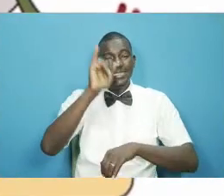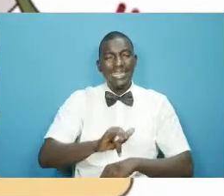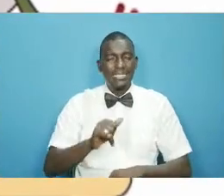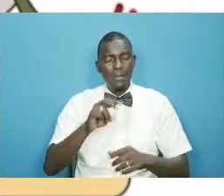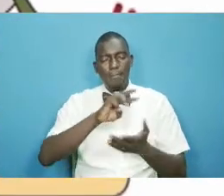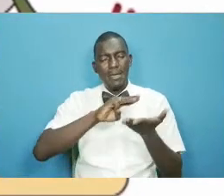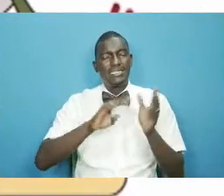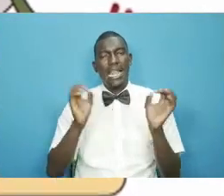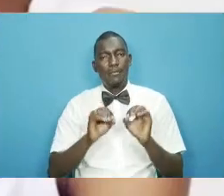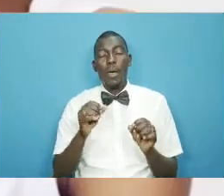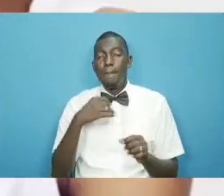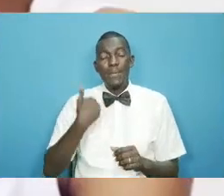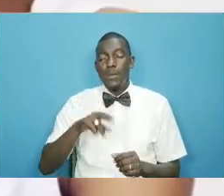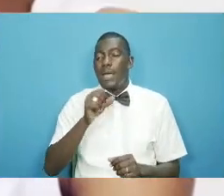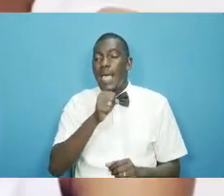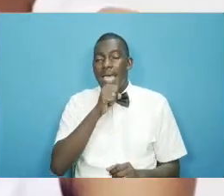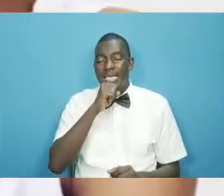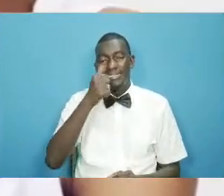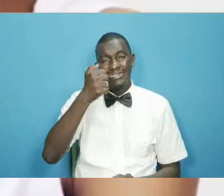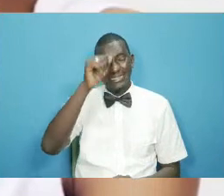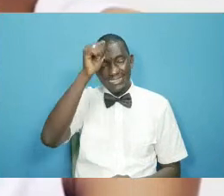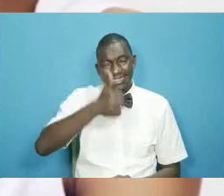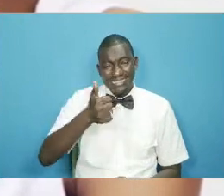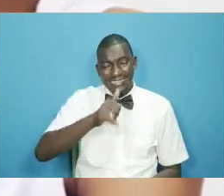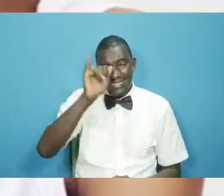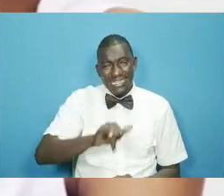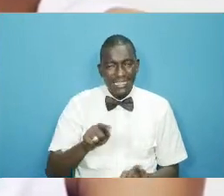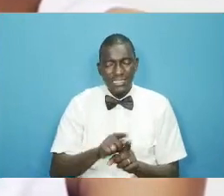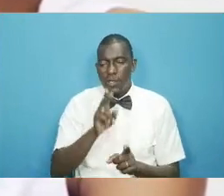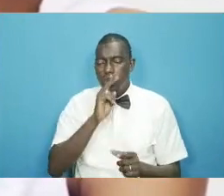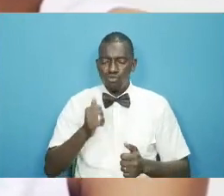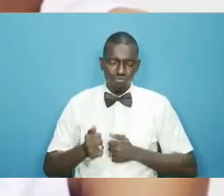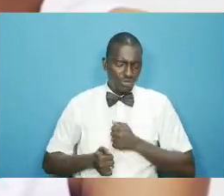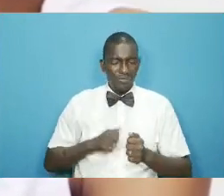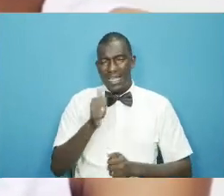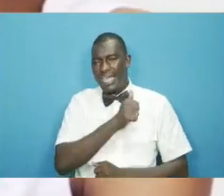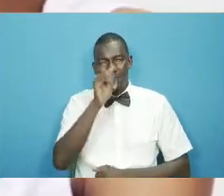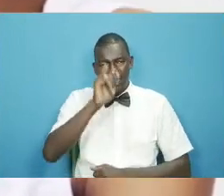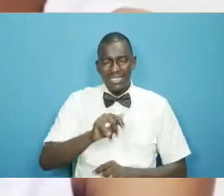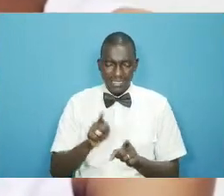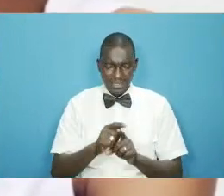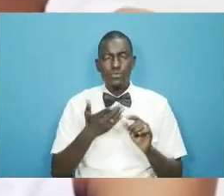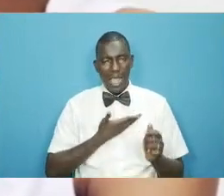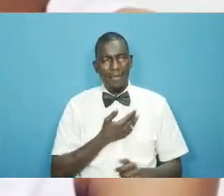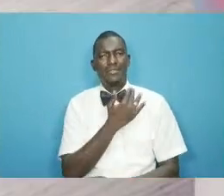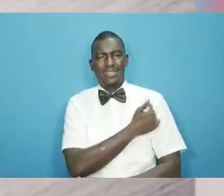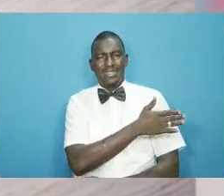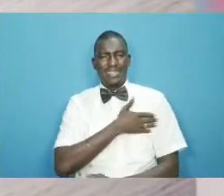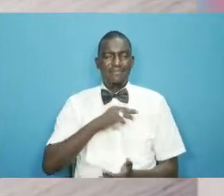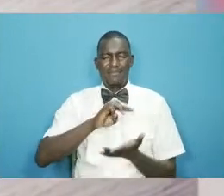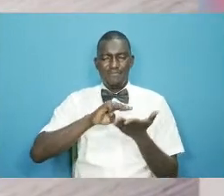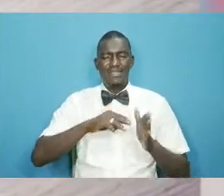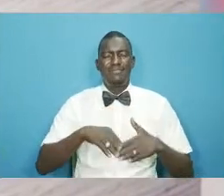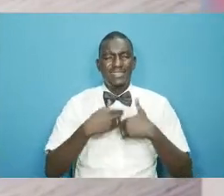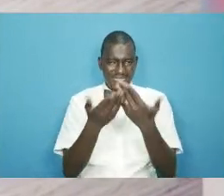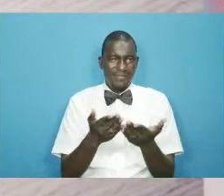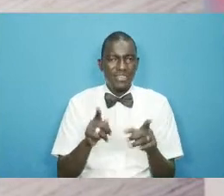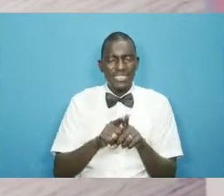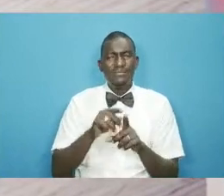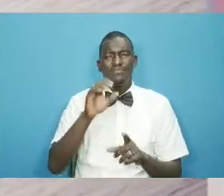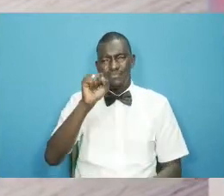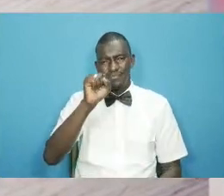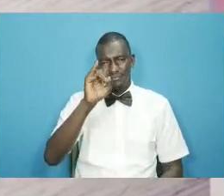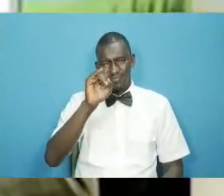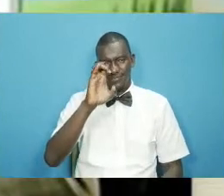over 16 who suffer from multiple sickle cell crises every year will be eligible for the treatment. Sickle Cell Society